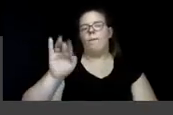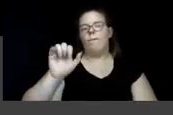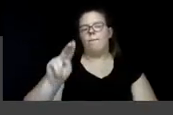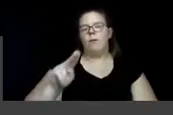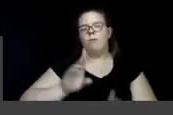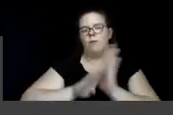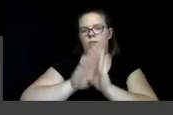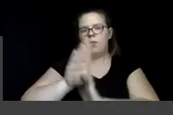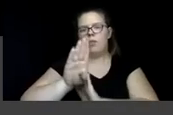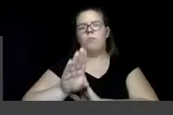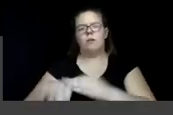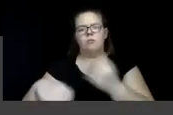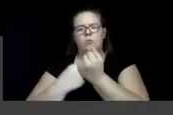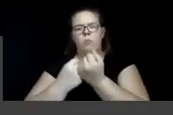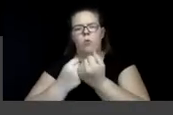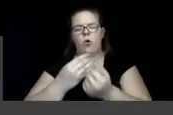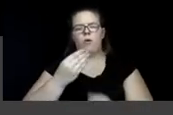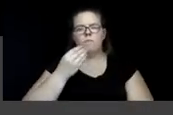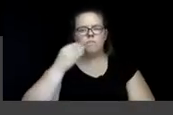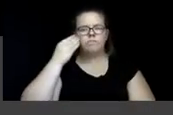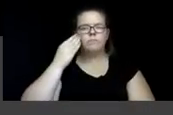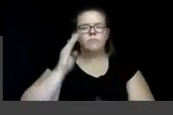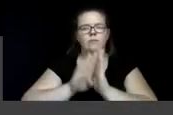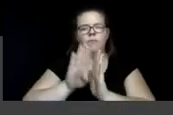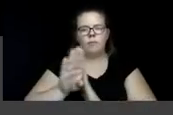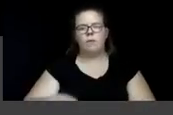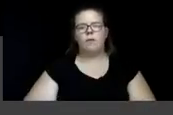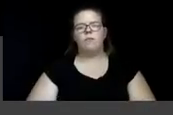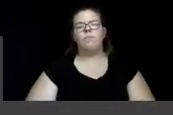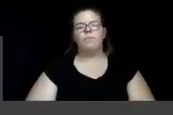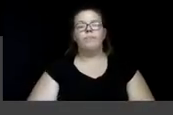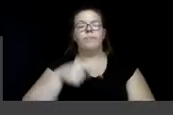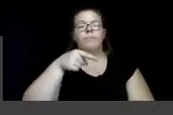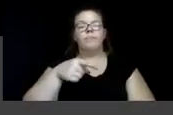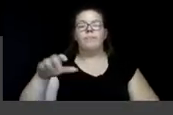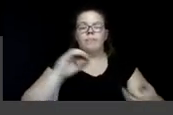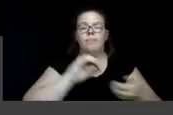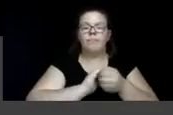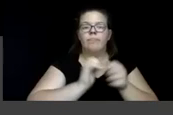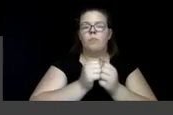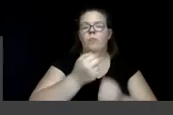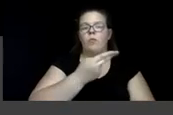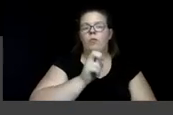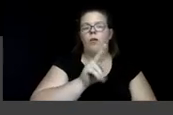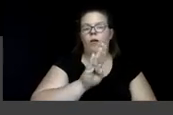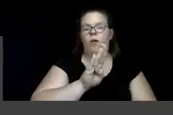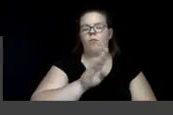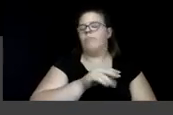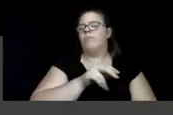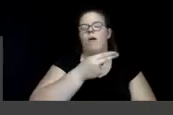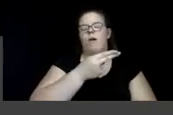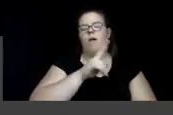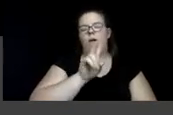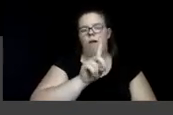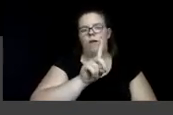the VA does is they partner with HUD, and we're able to provide people, if they meet the eligibility